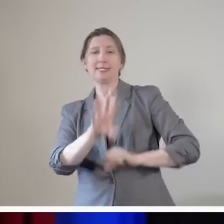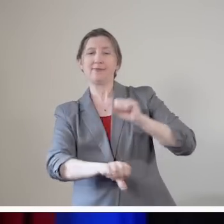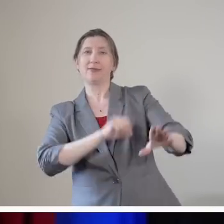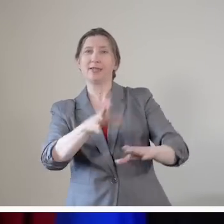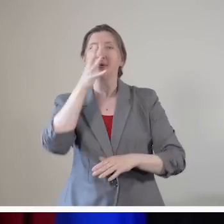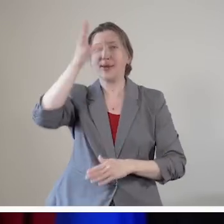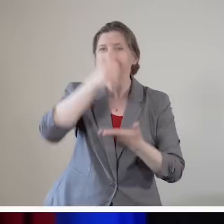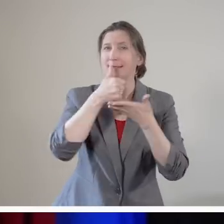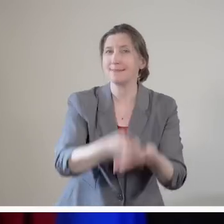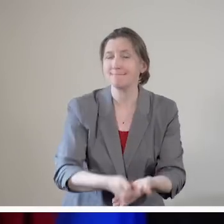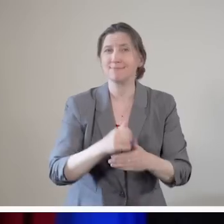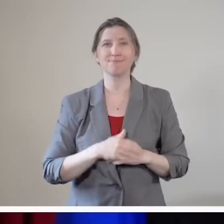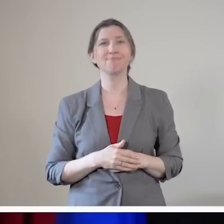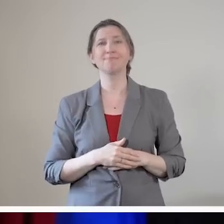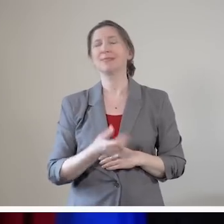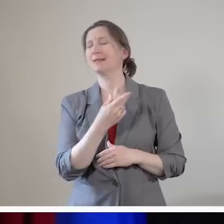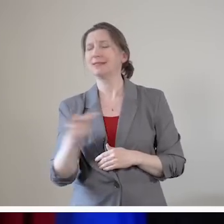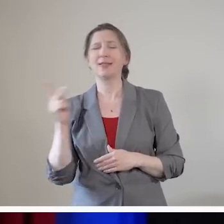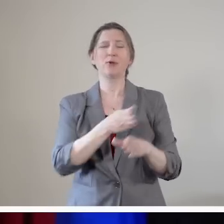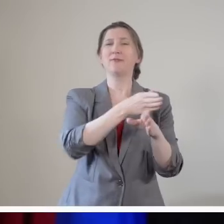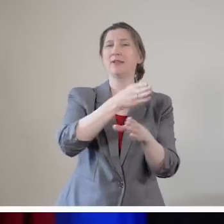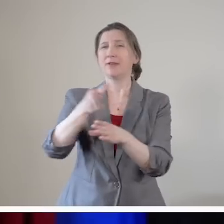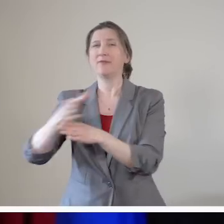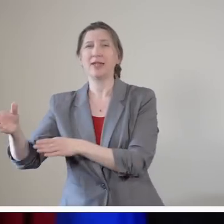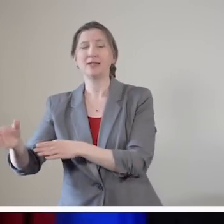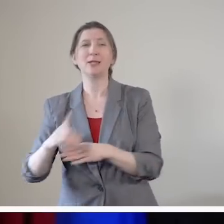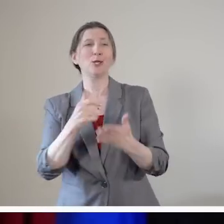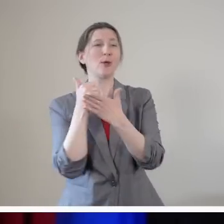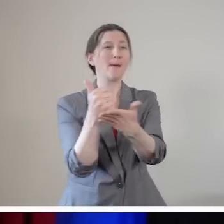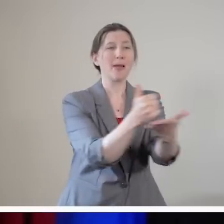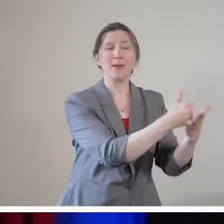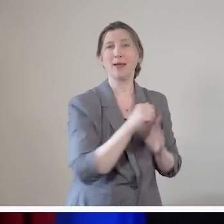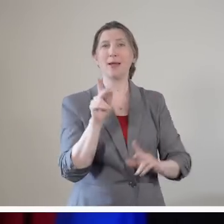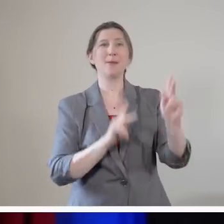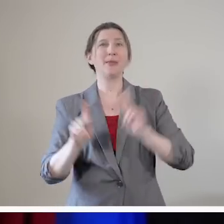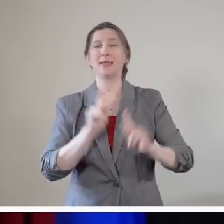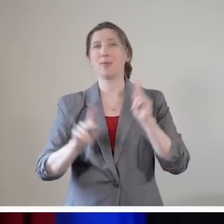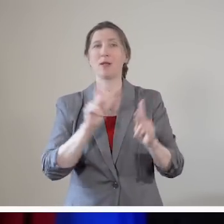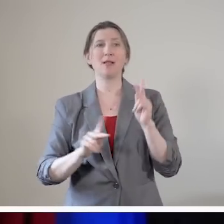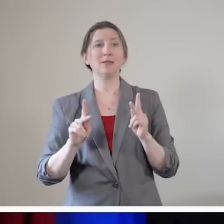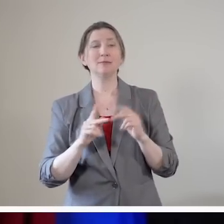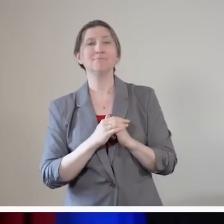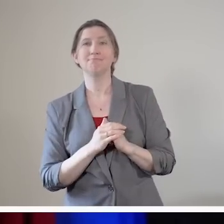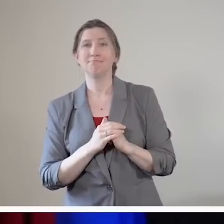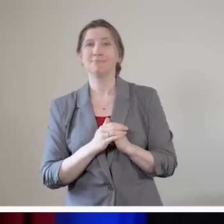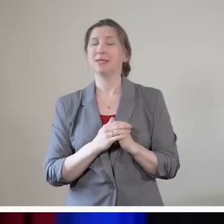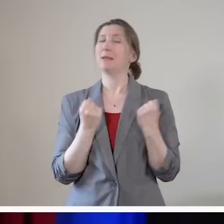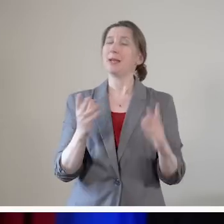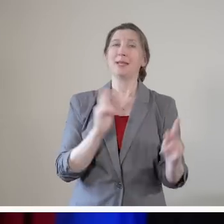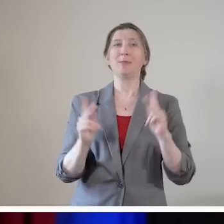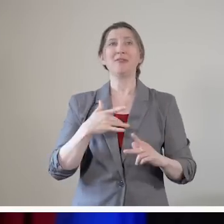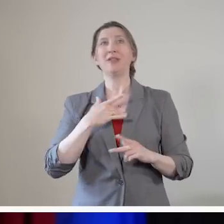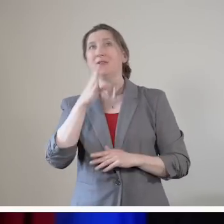in dozens of other fields who are using their knowledge to help others as they watch their own plans for the future become less and less